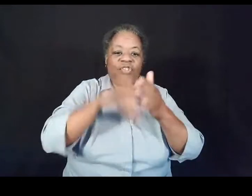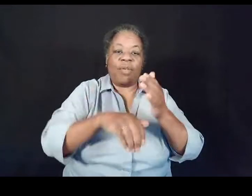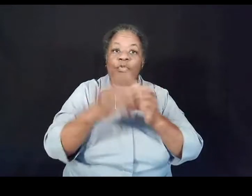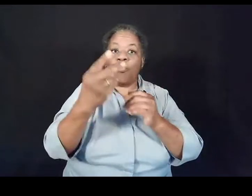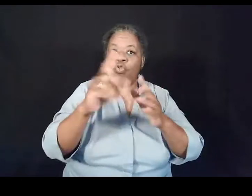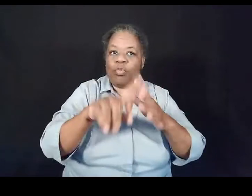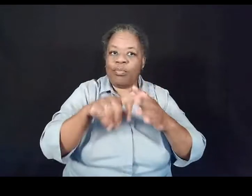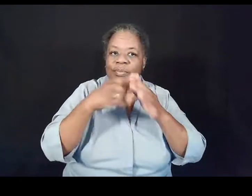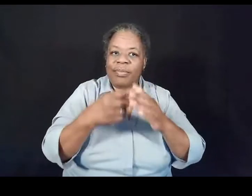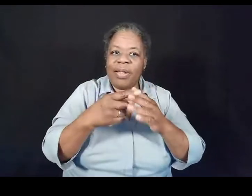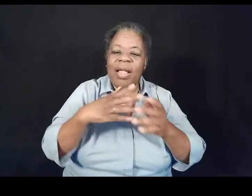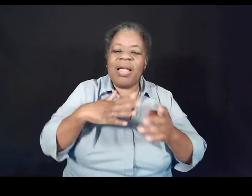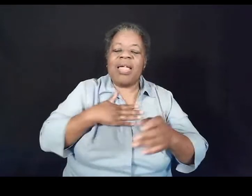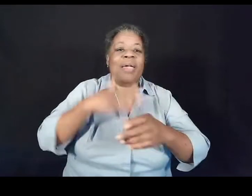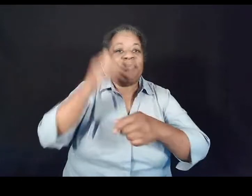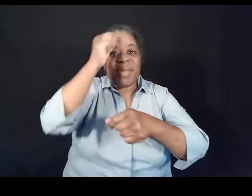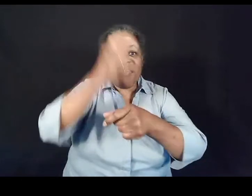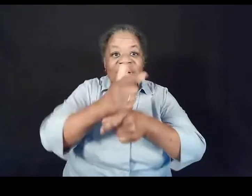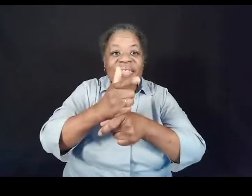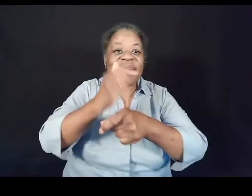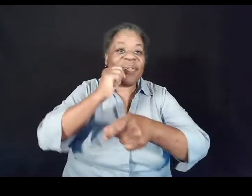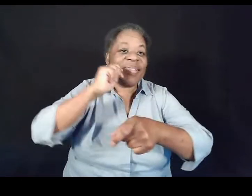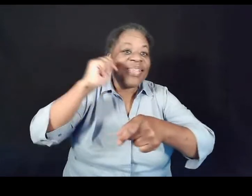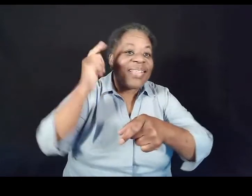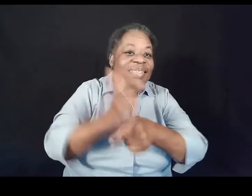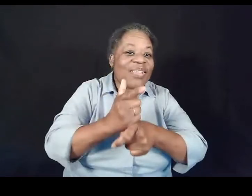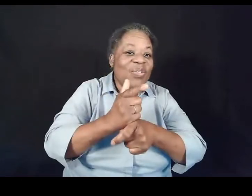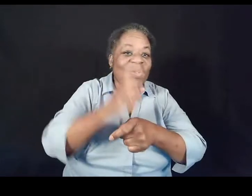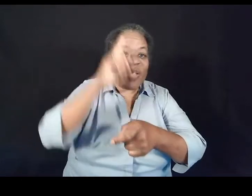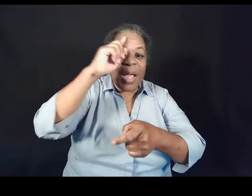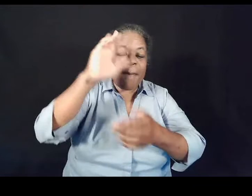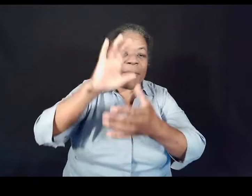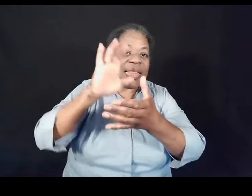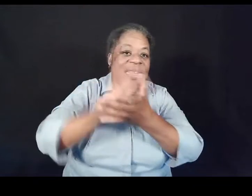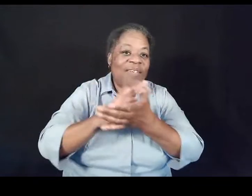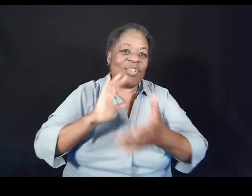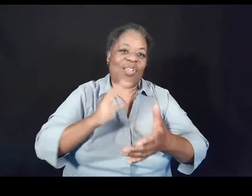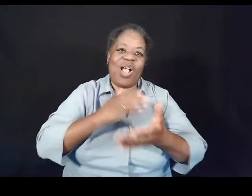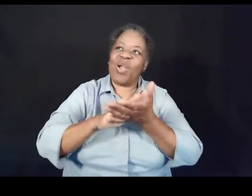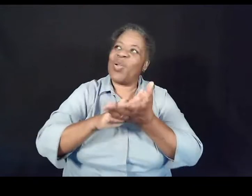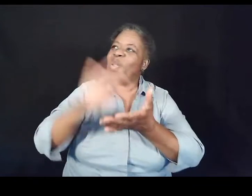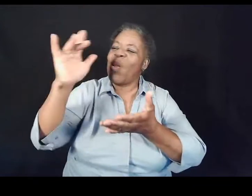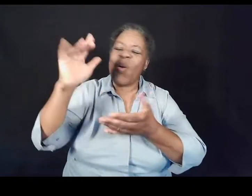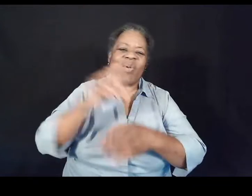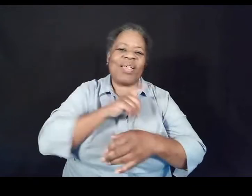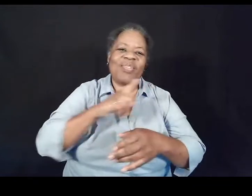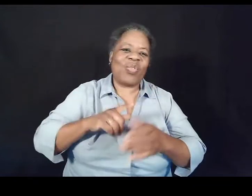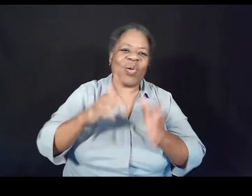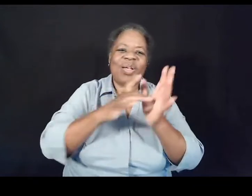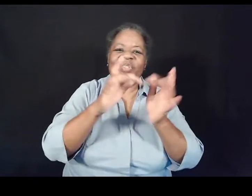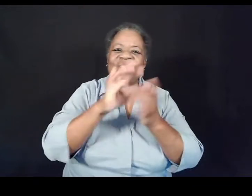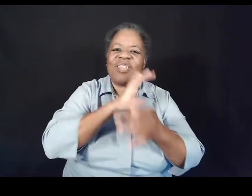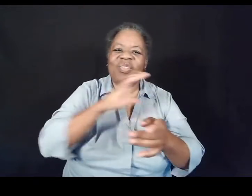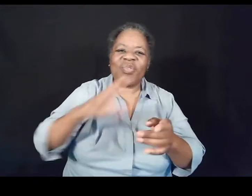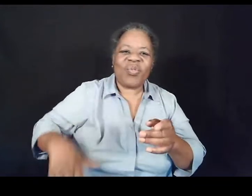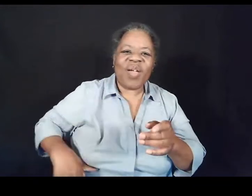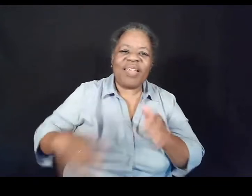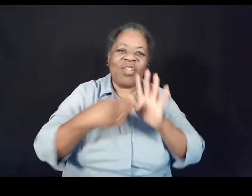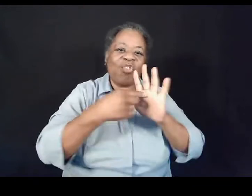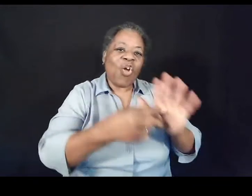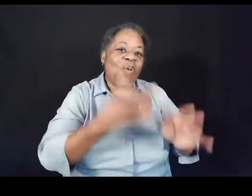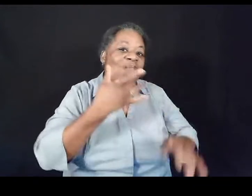"My brothers and sisters, believers in our glorious Lord Jesus Christ must not show